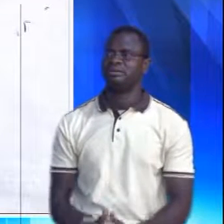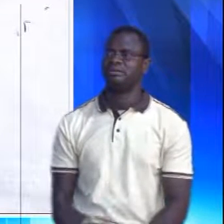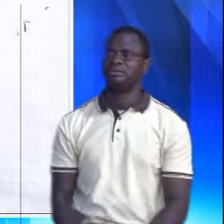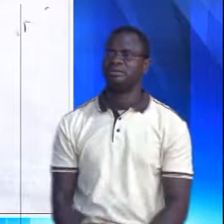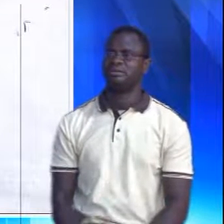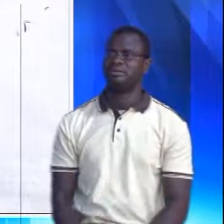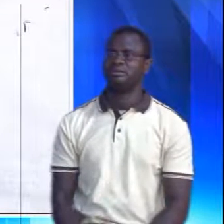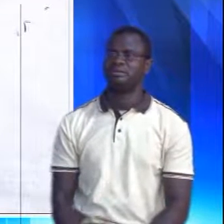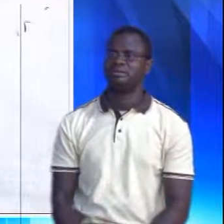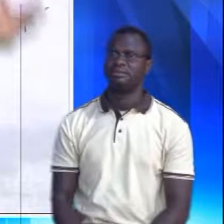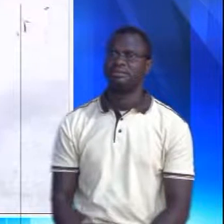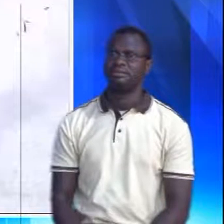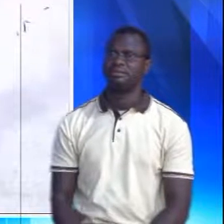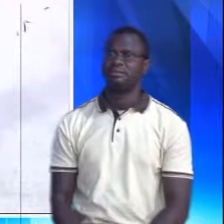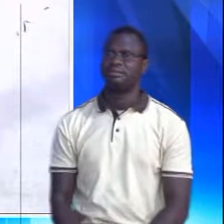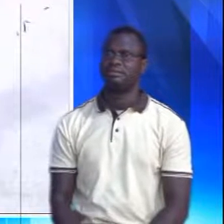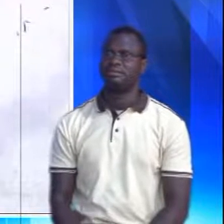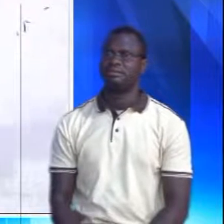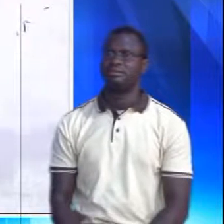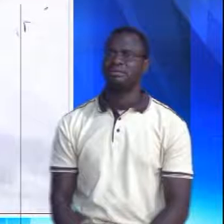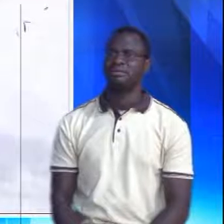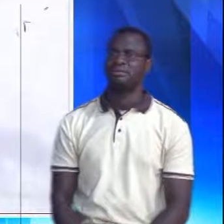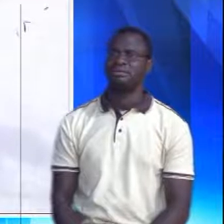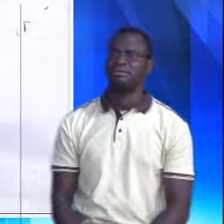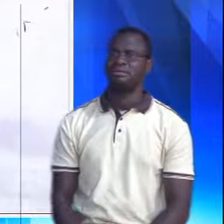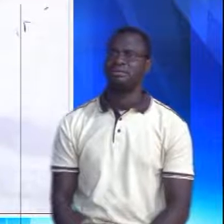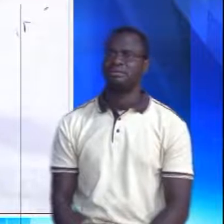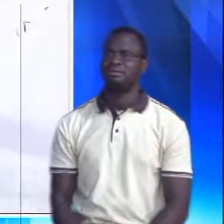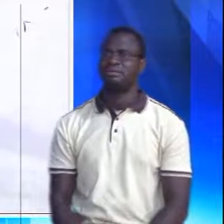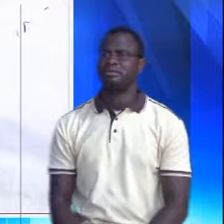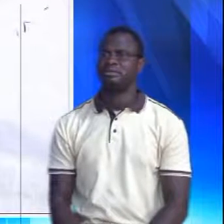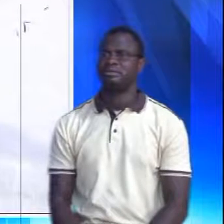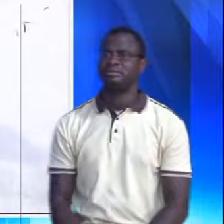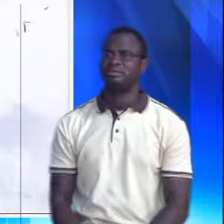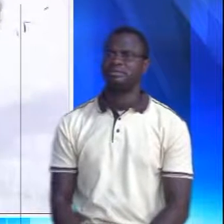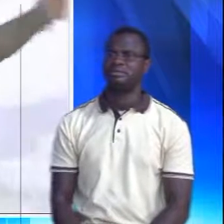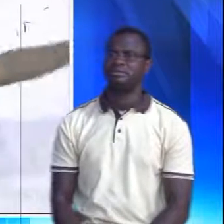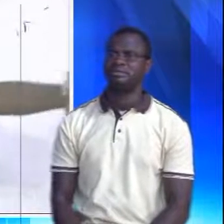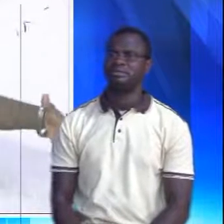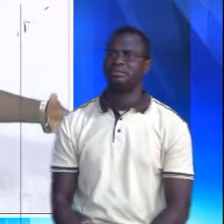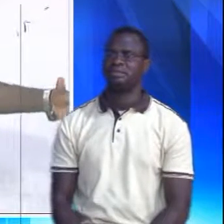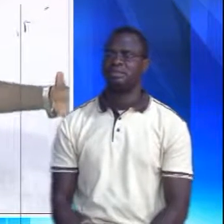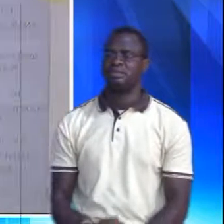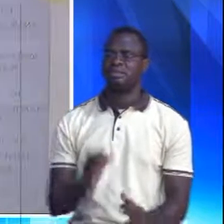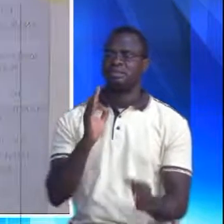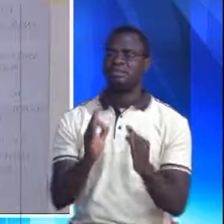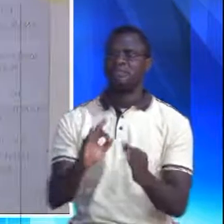road, to make it a major road now. Of course, people property will be encroached upon, right and